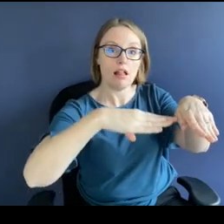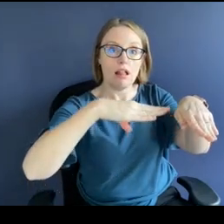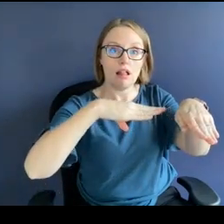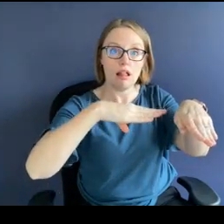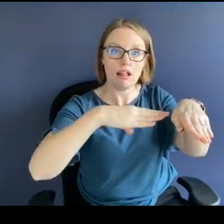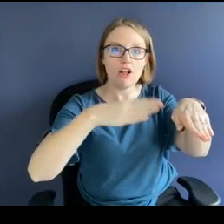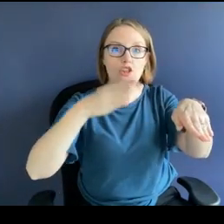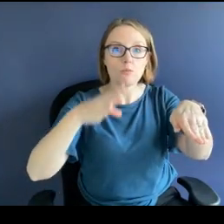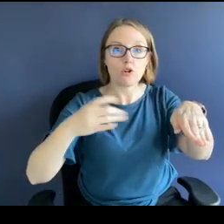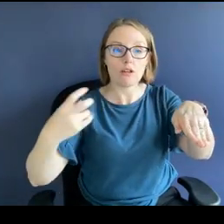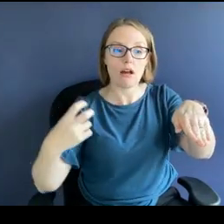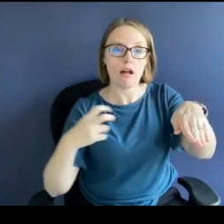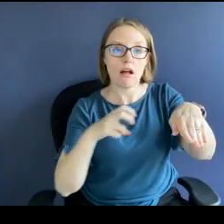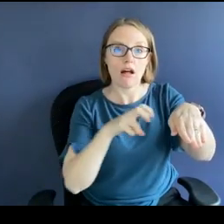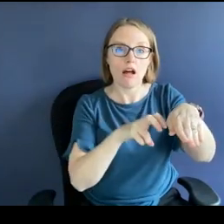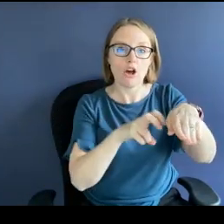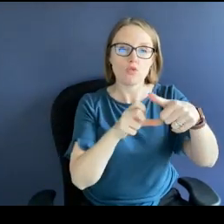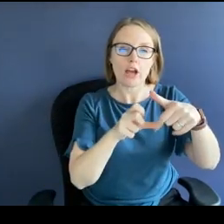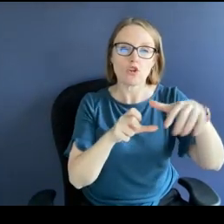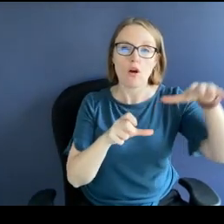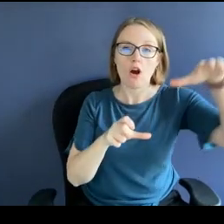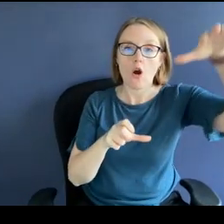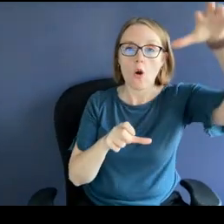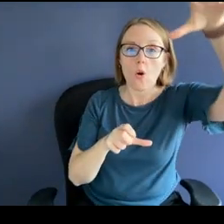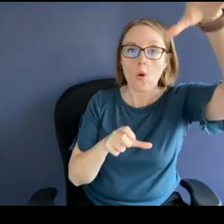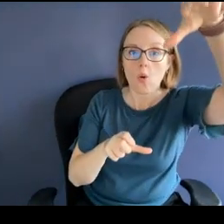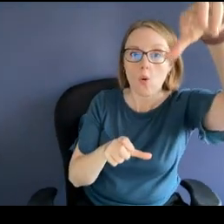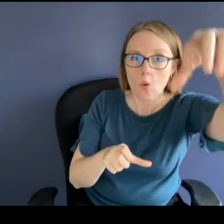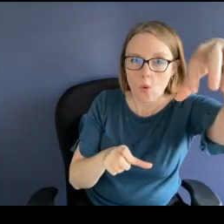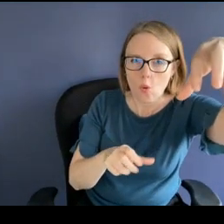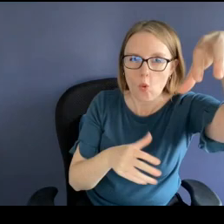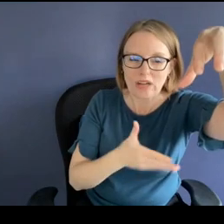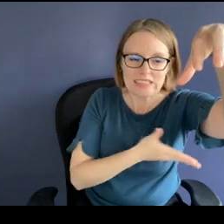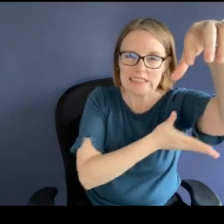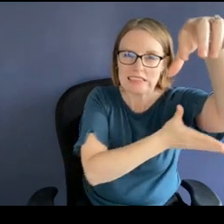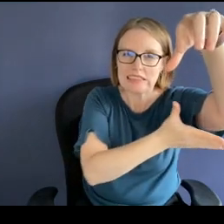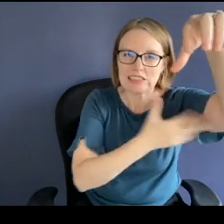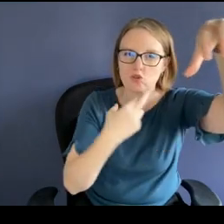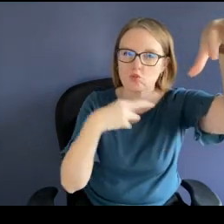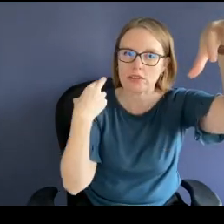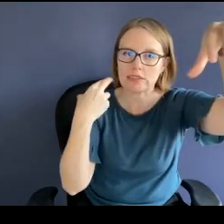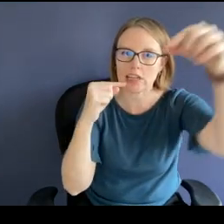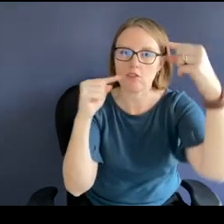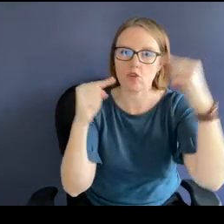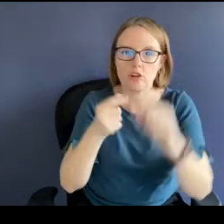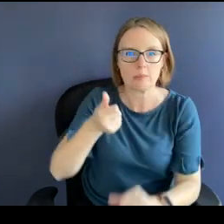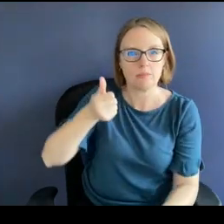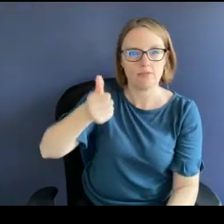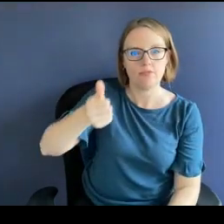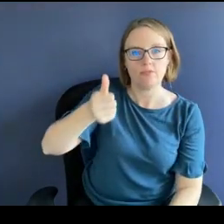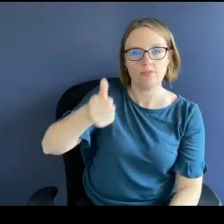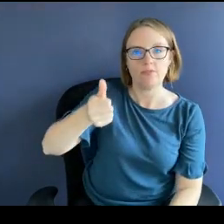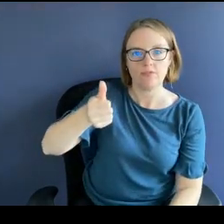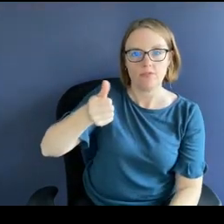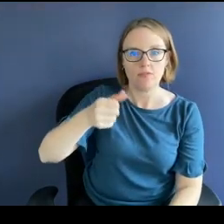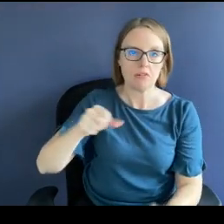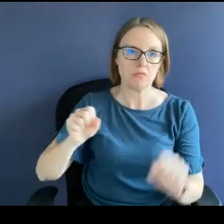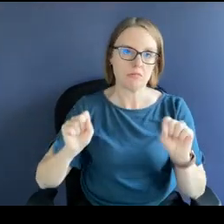the stove, which creates a potential risk or injury or